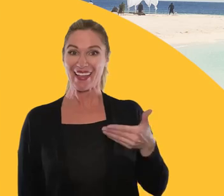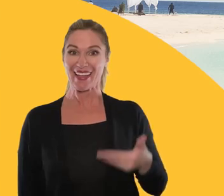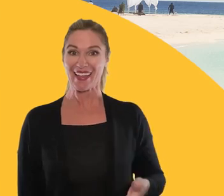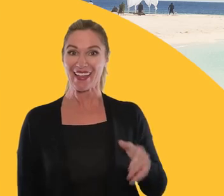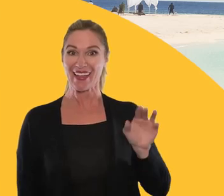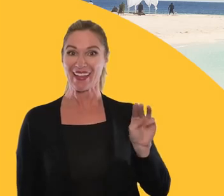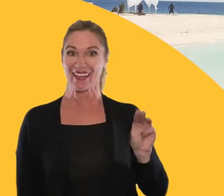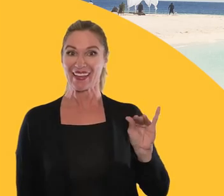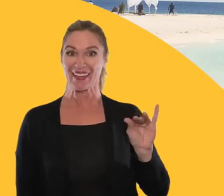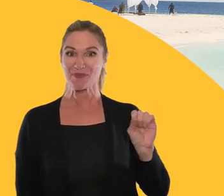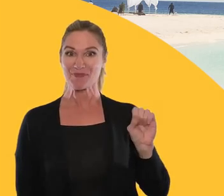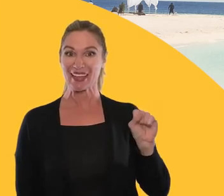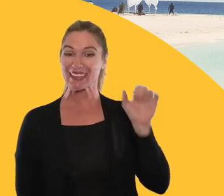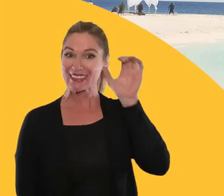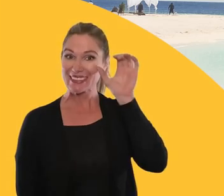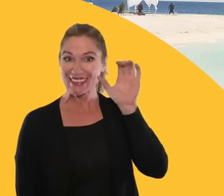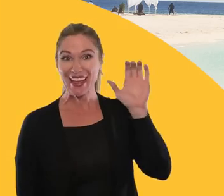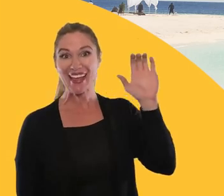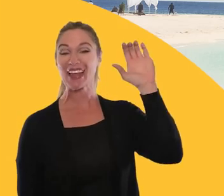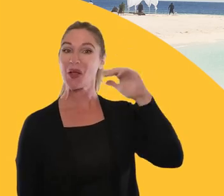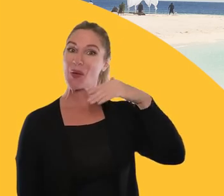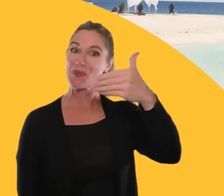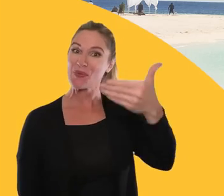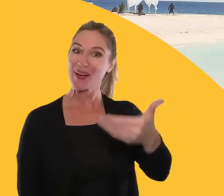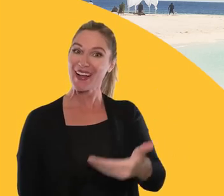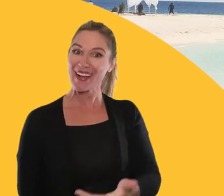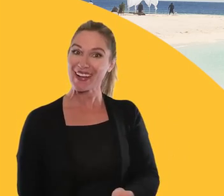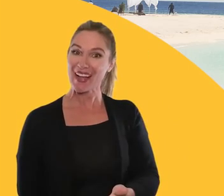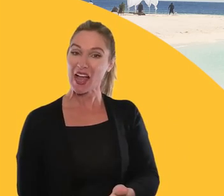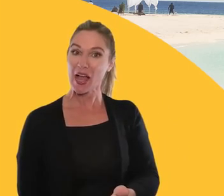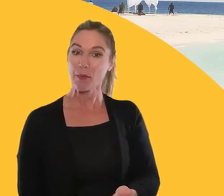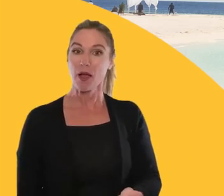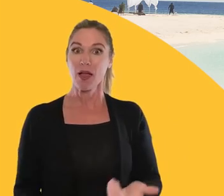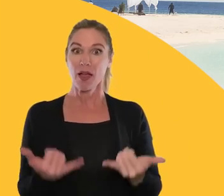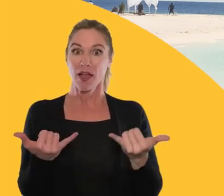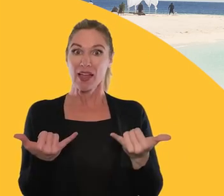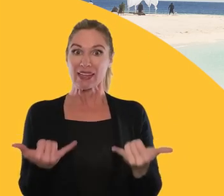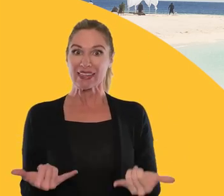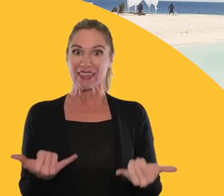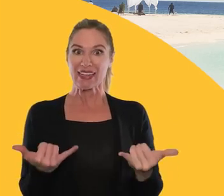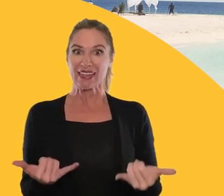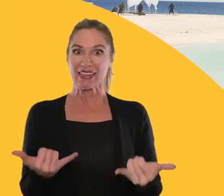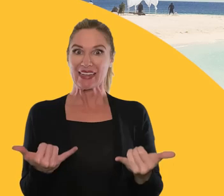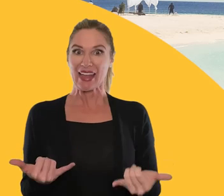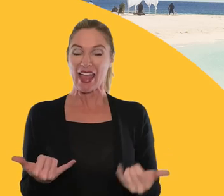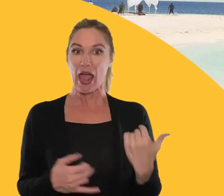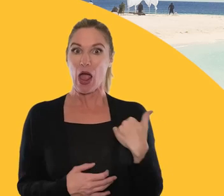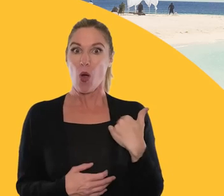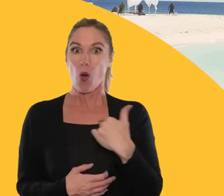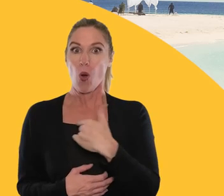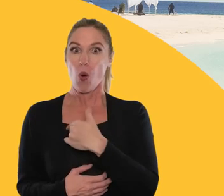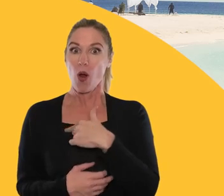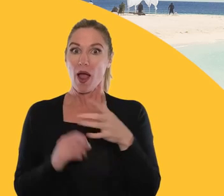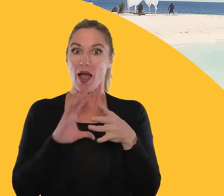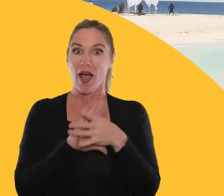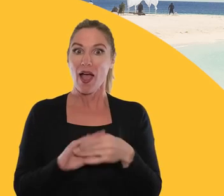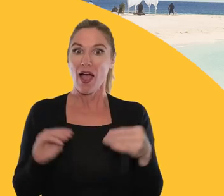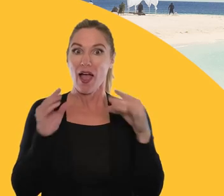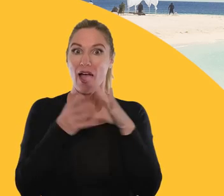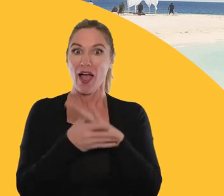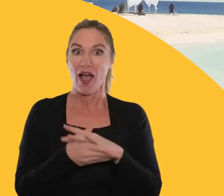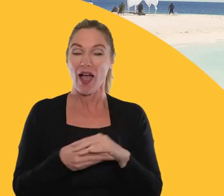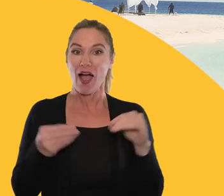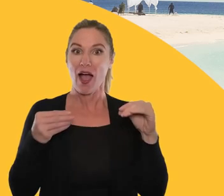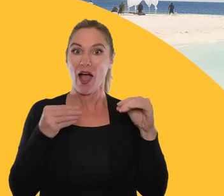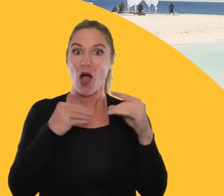It's me, Miss Sunshine. Welcome. Today, we are going to be talking